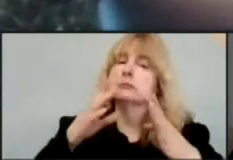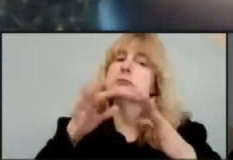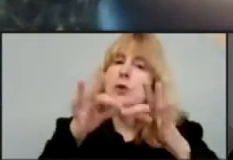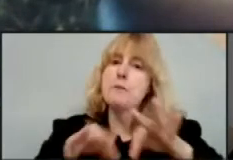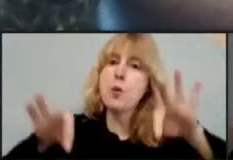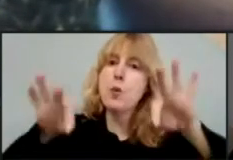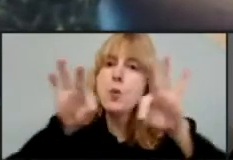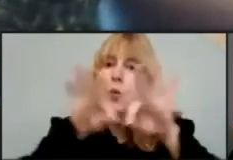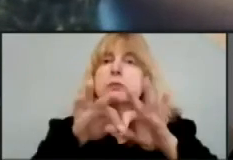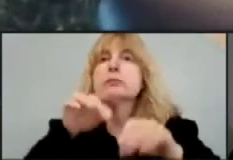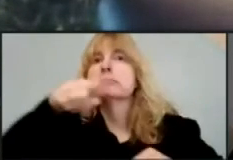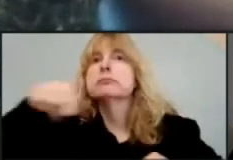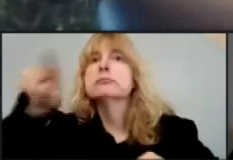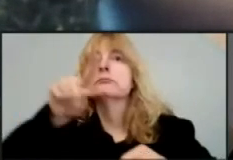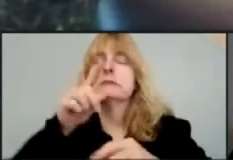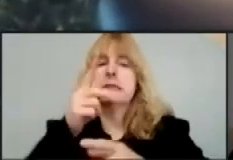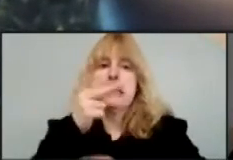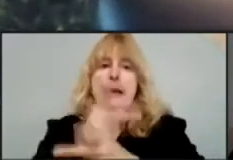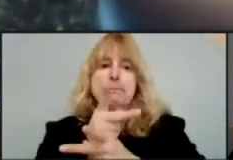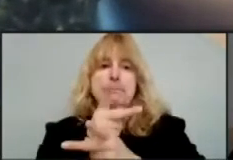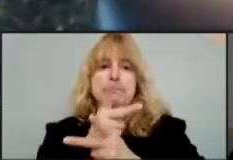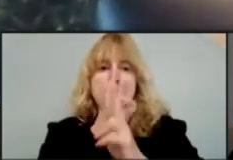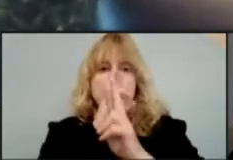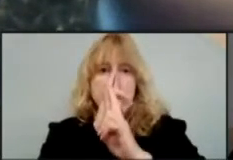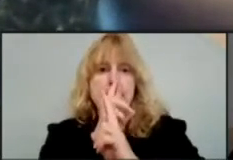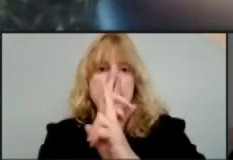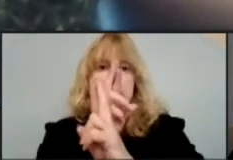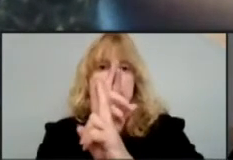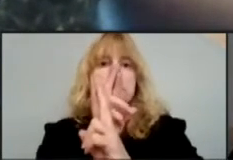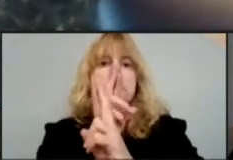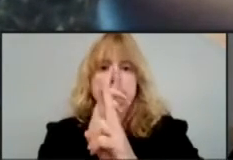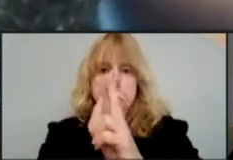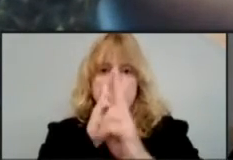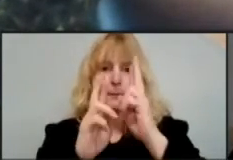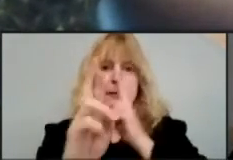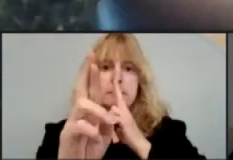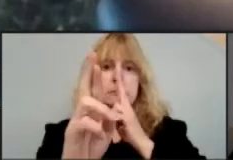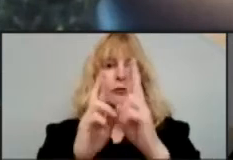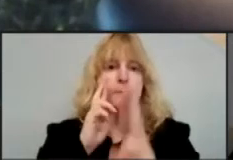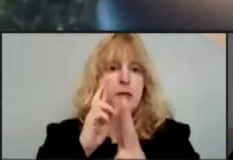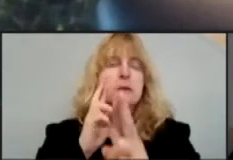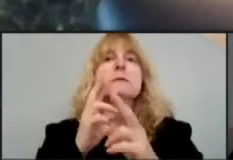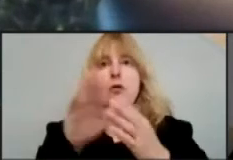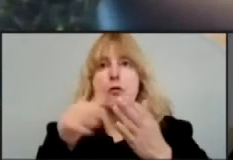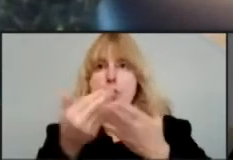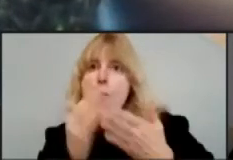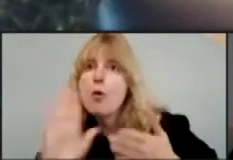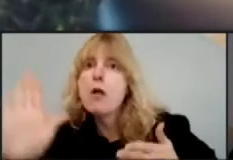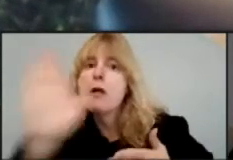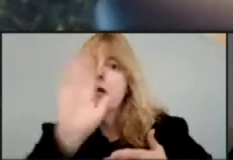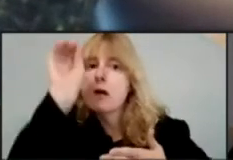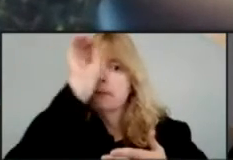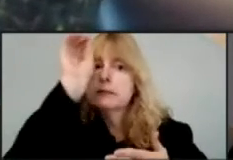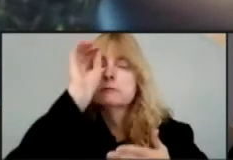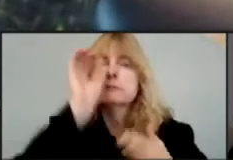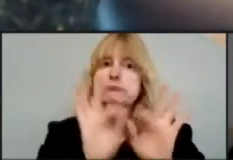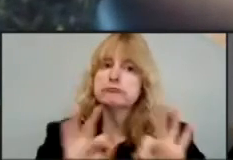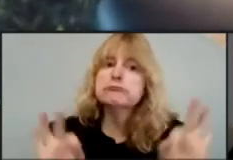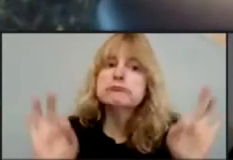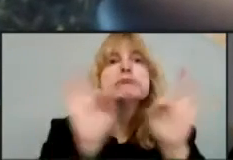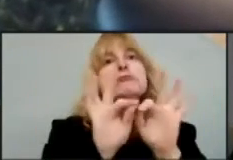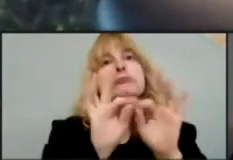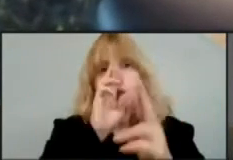keep respect constant, where all opinions matter and all opinions are respected, that even when